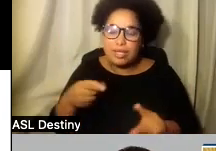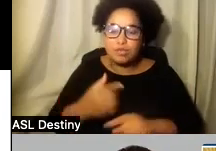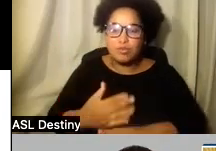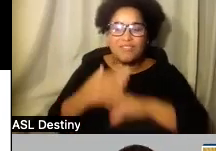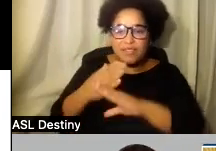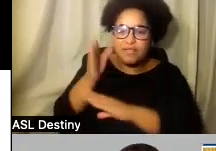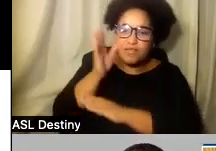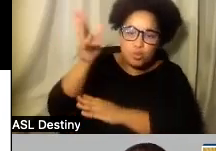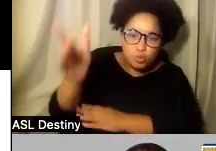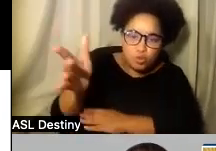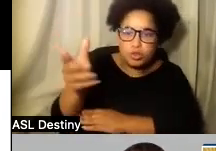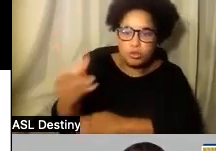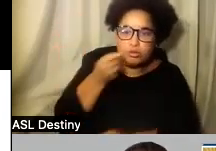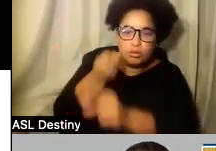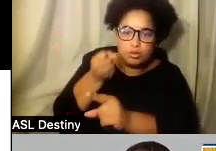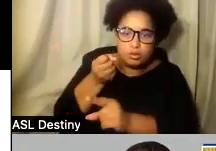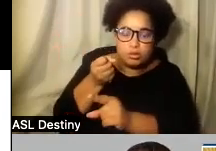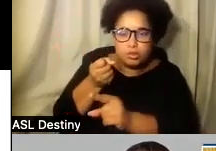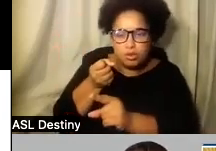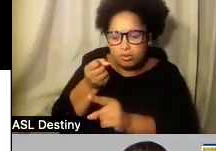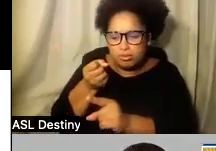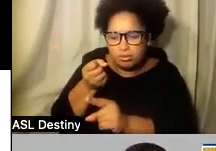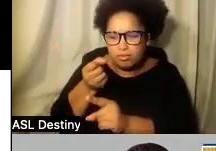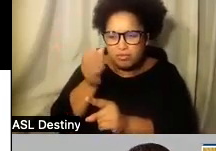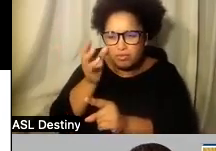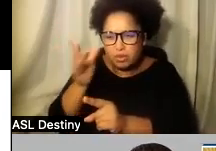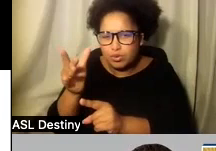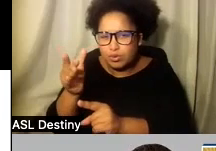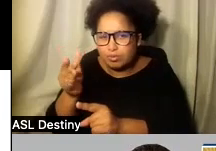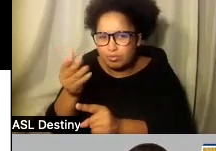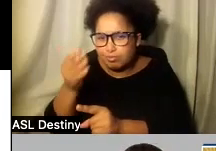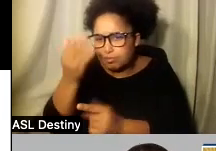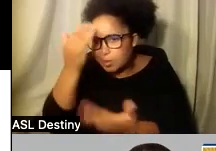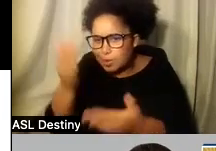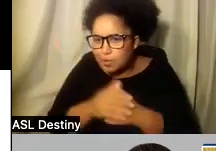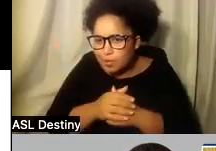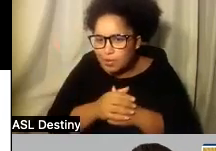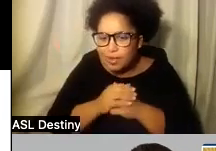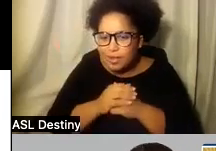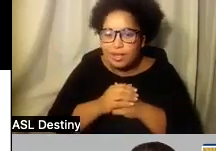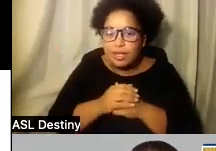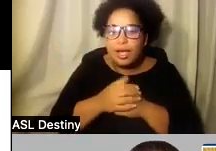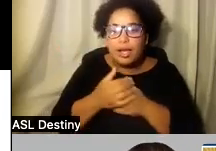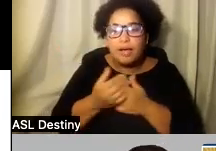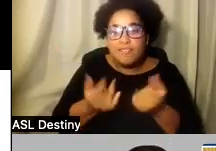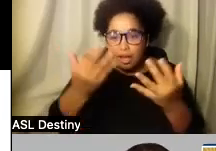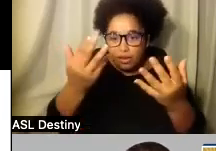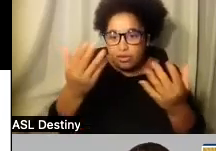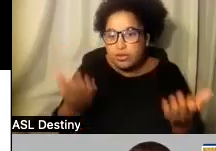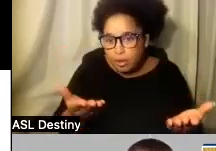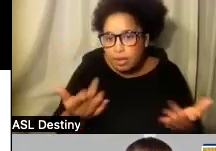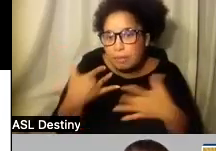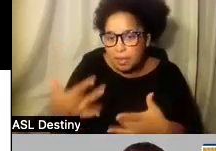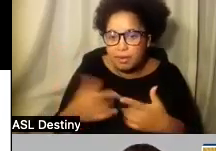future disasters from occurring, and we don't know what those future disasters might be. They could be, they're likely to be a lot of more fires.